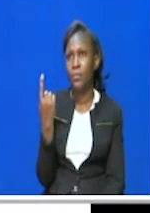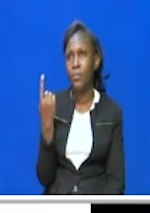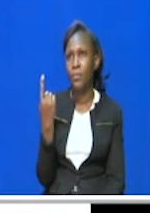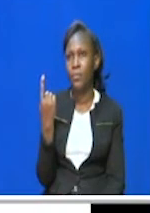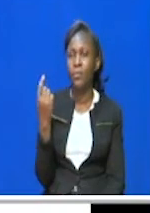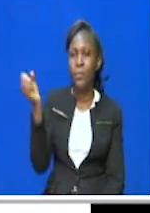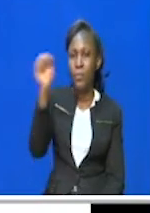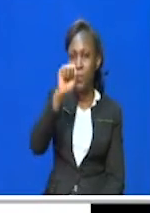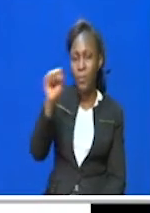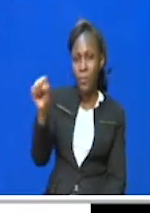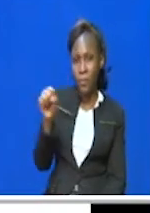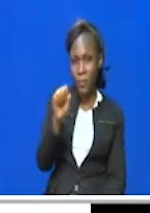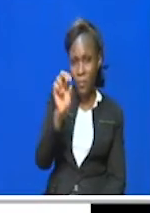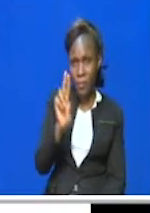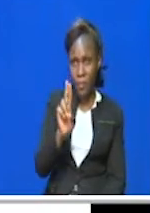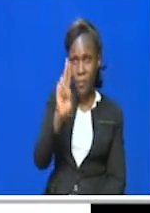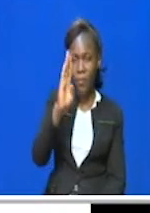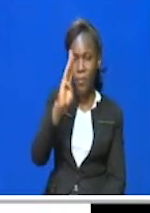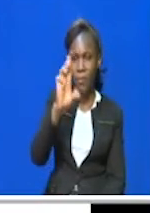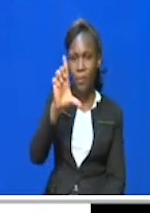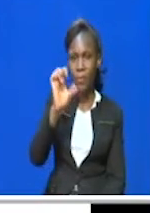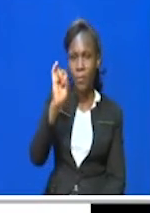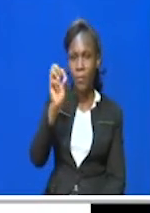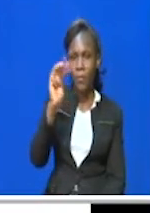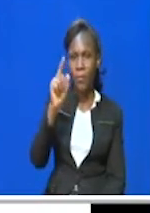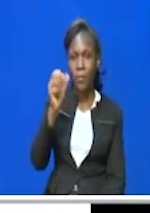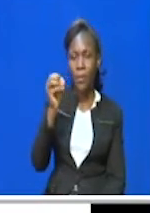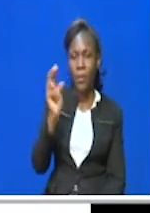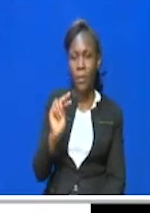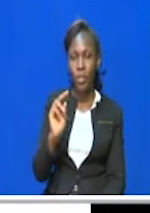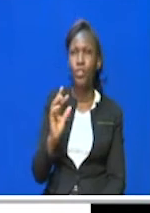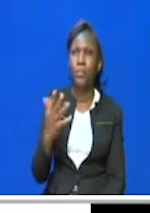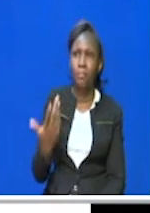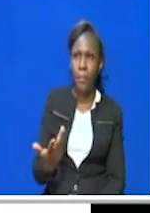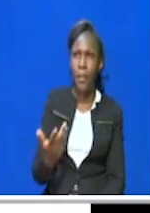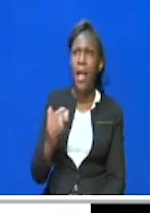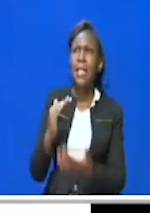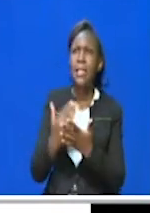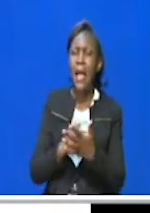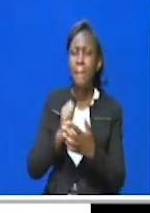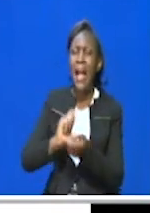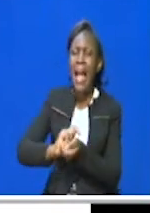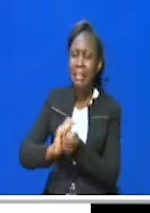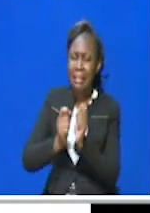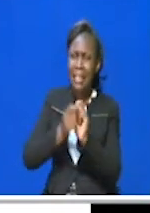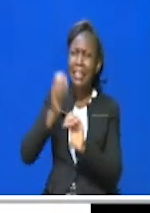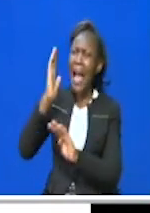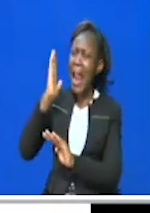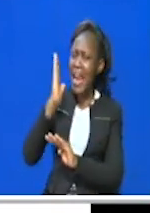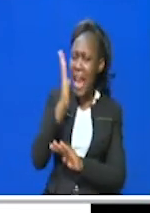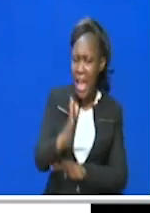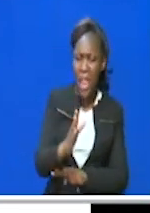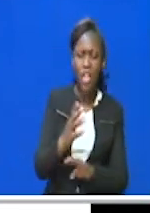compounds or some solids, they change direct from solid to liquid and